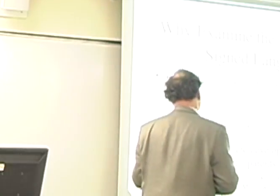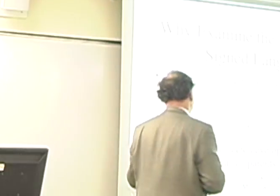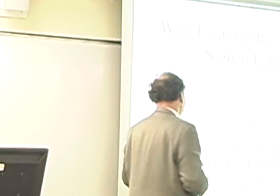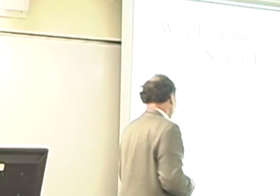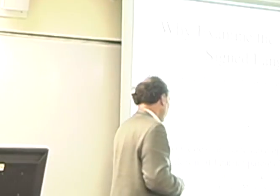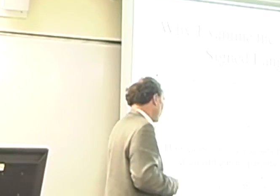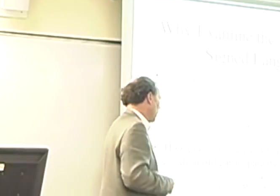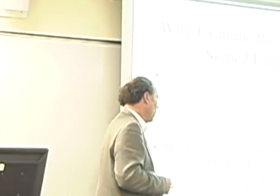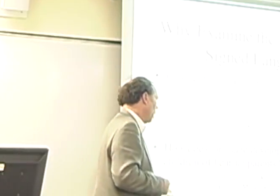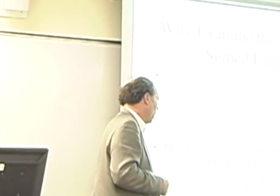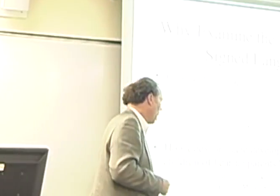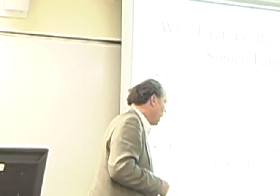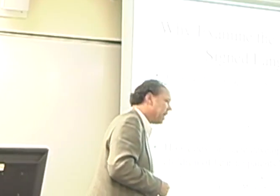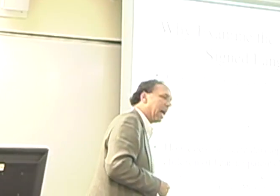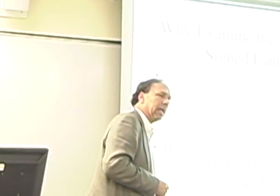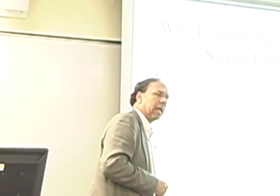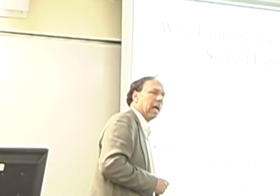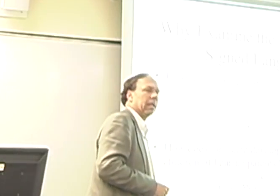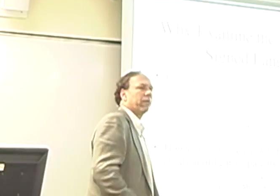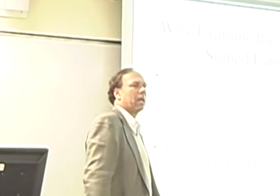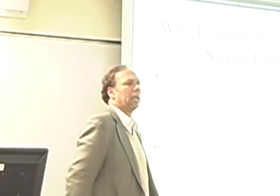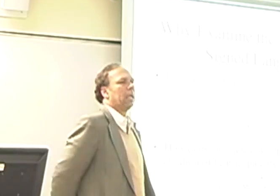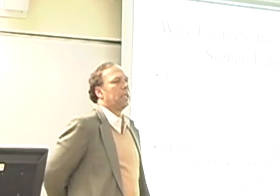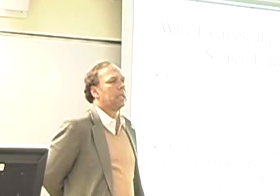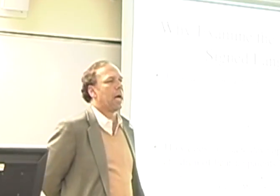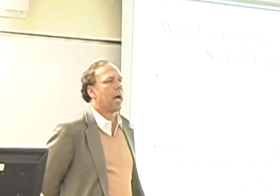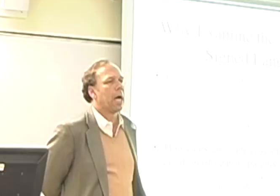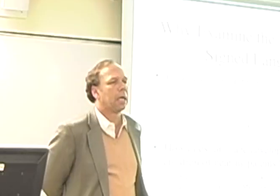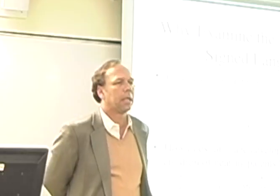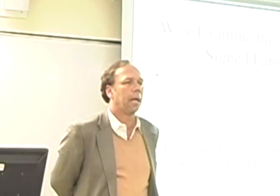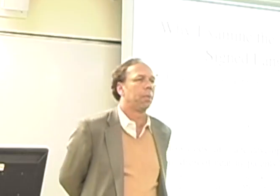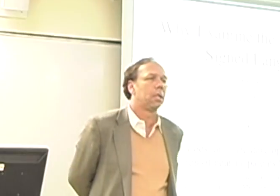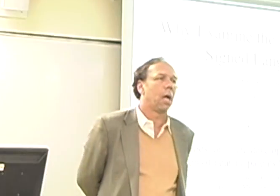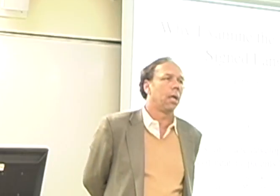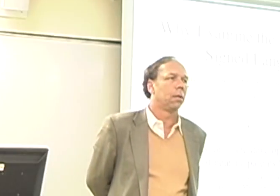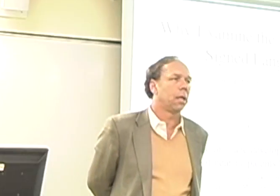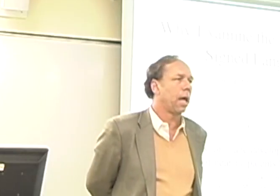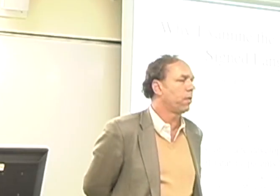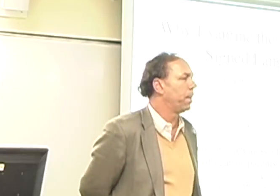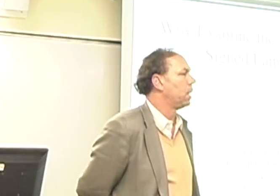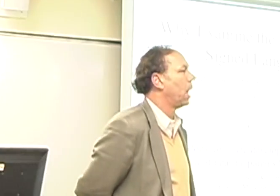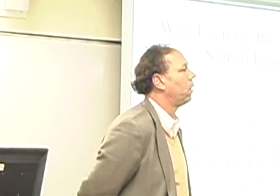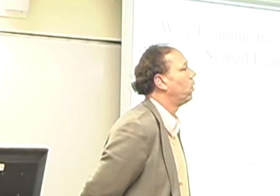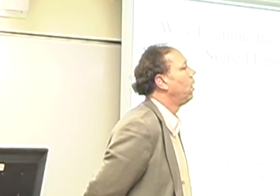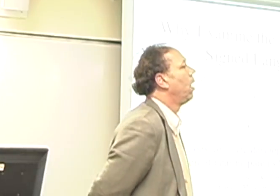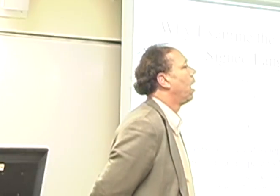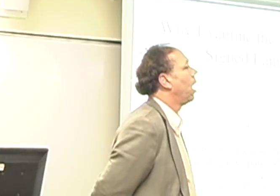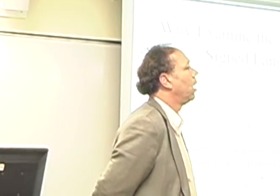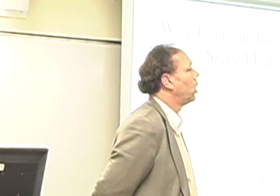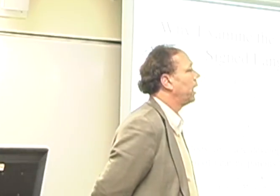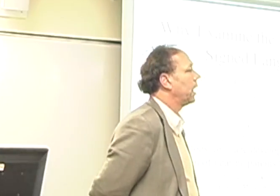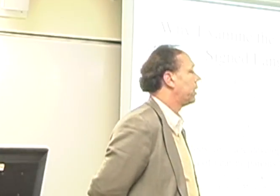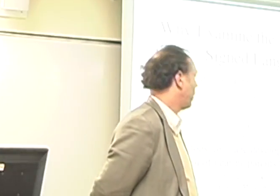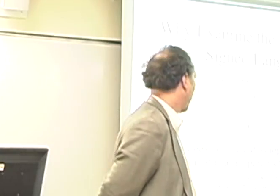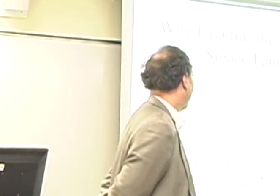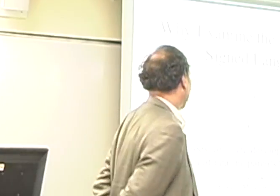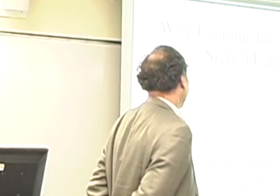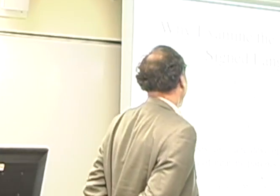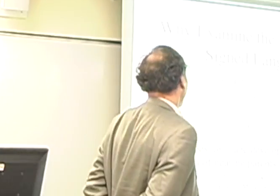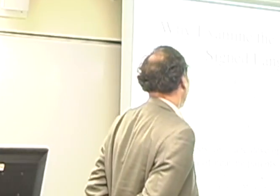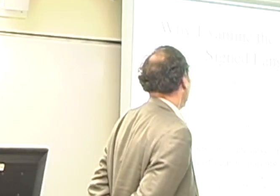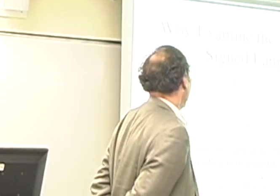strings. A second kind of study that can be done, that has been done, looking at